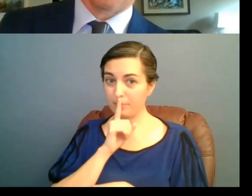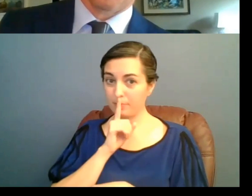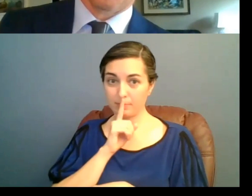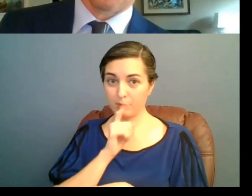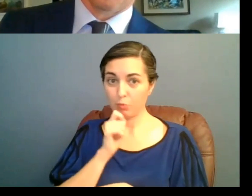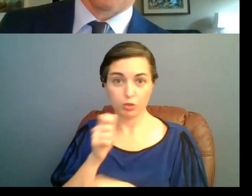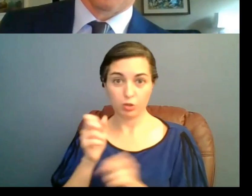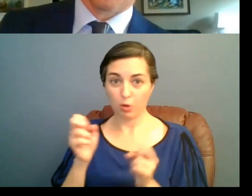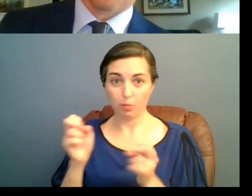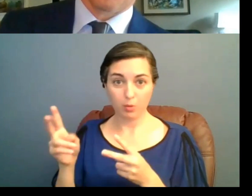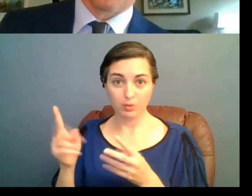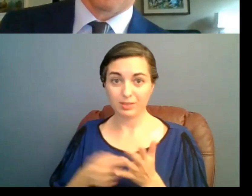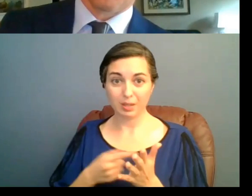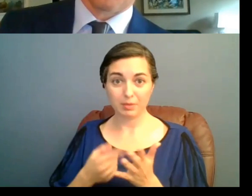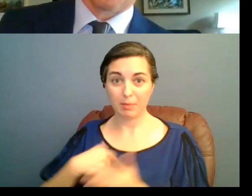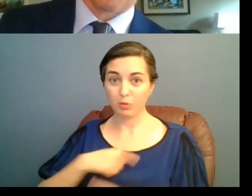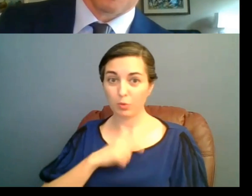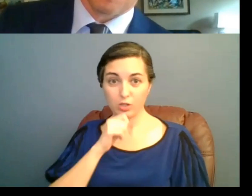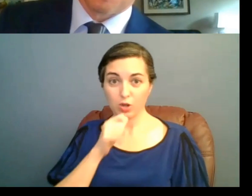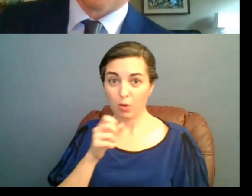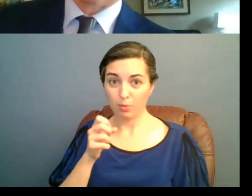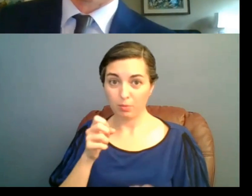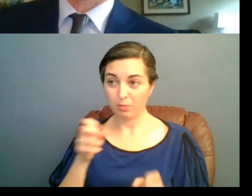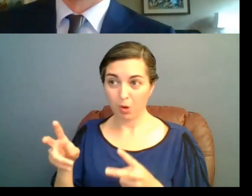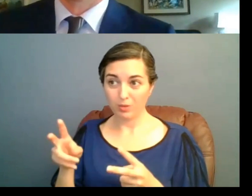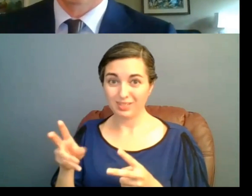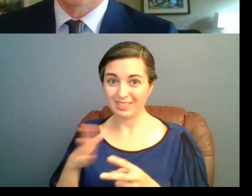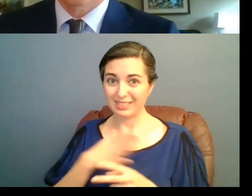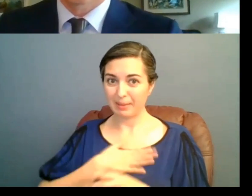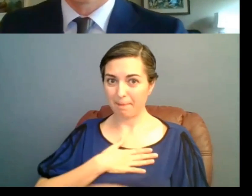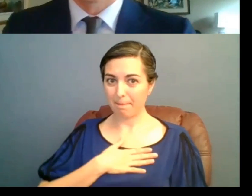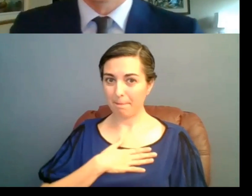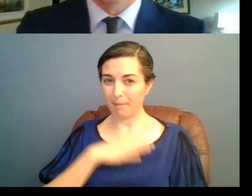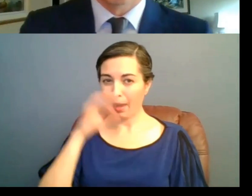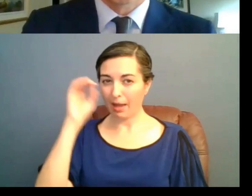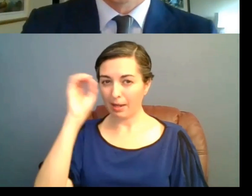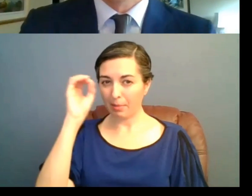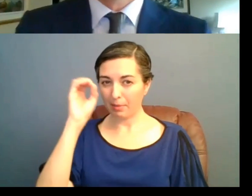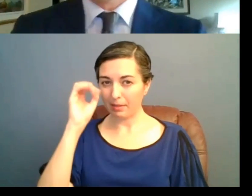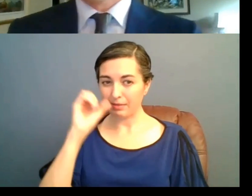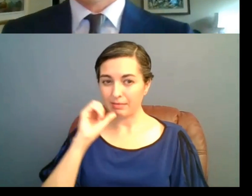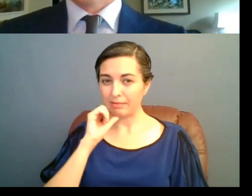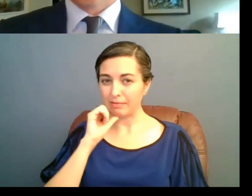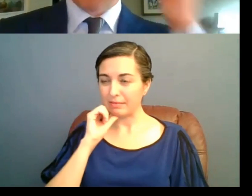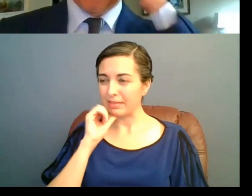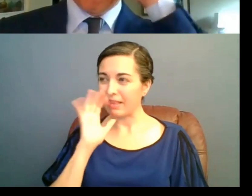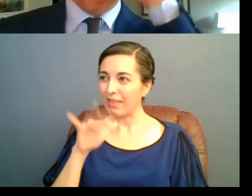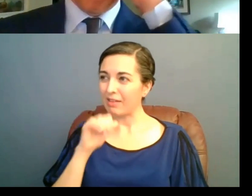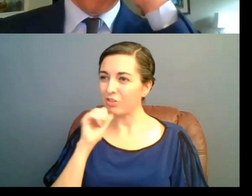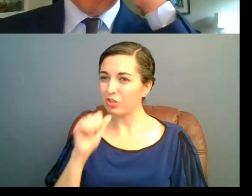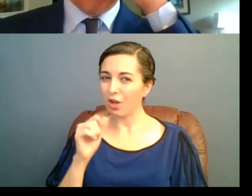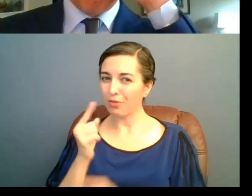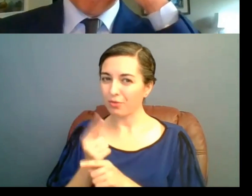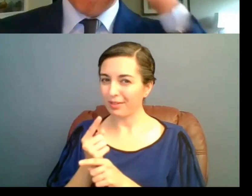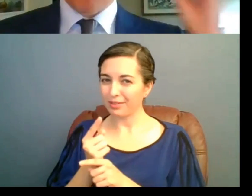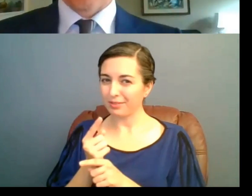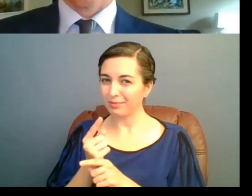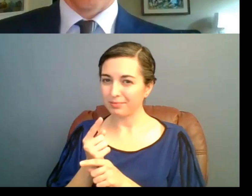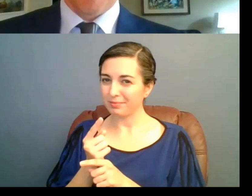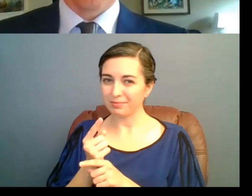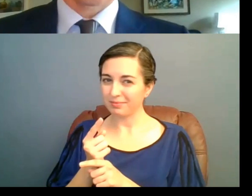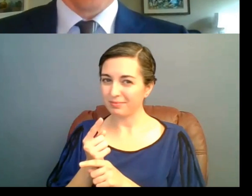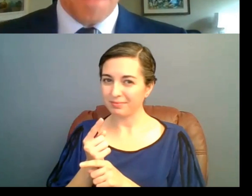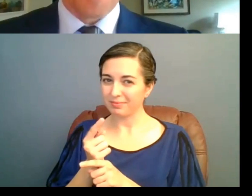jobs, which is, in my opinion, not really right. Like everyone should have